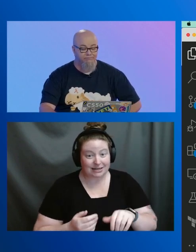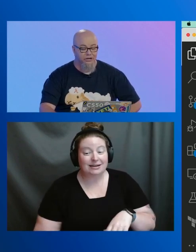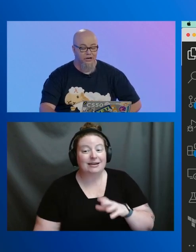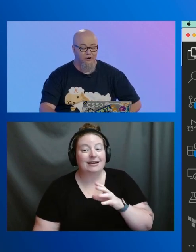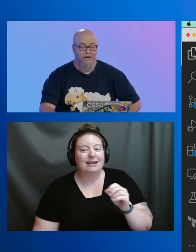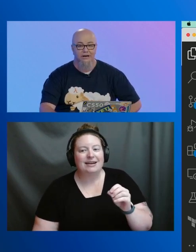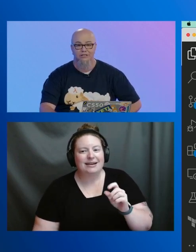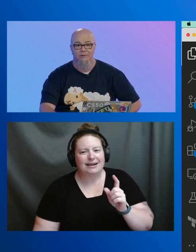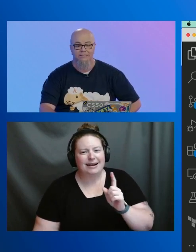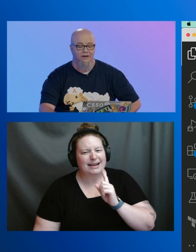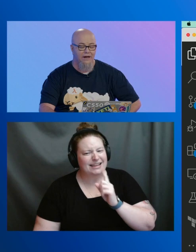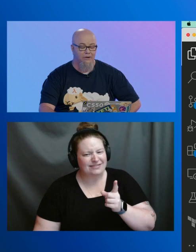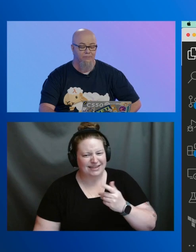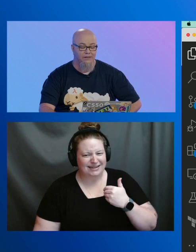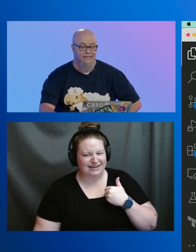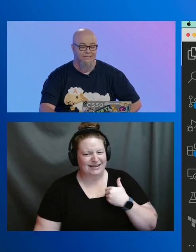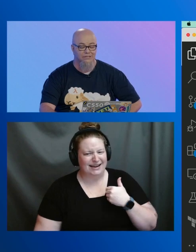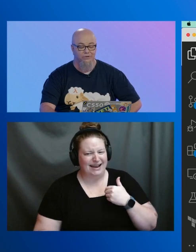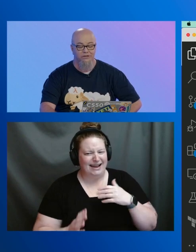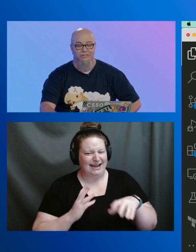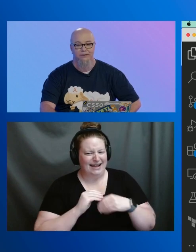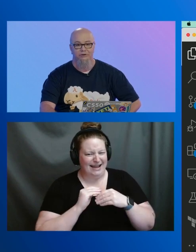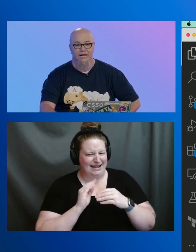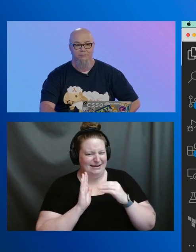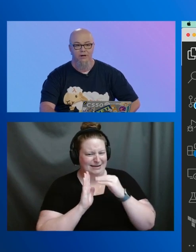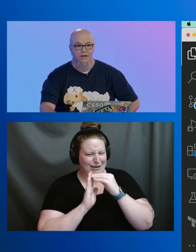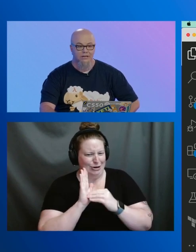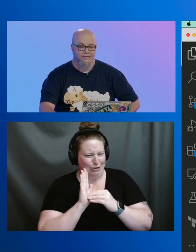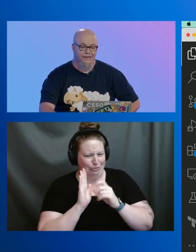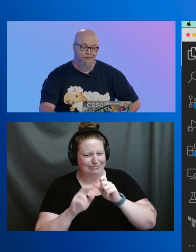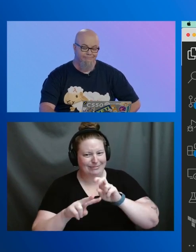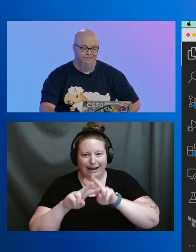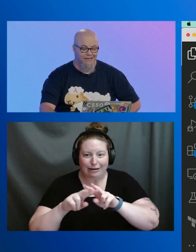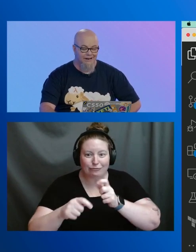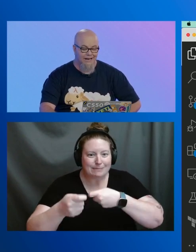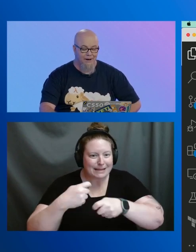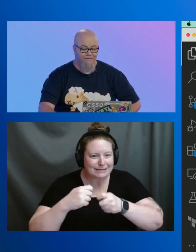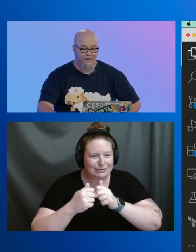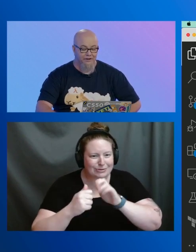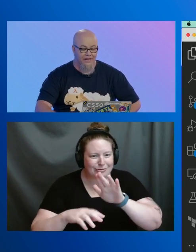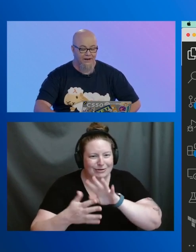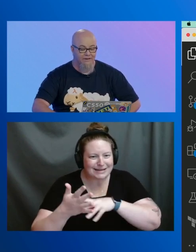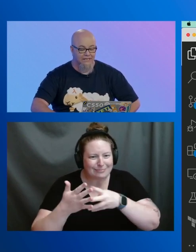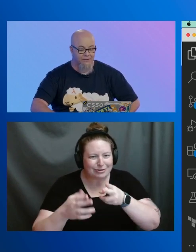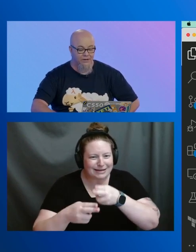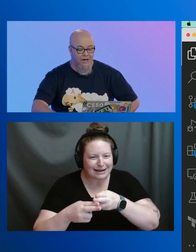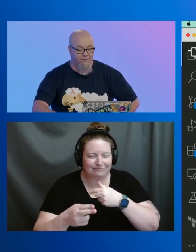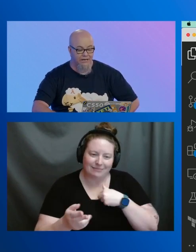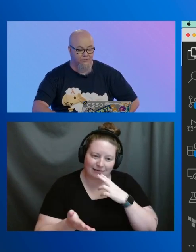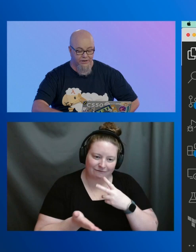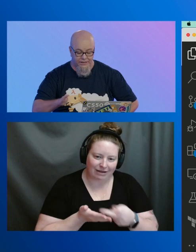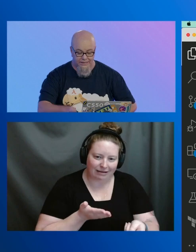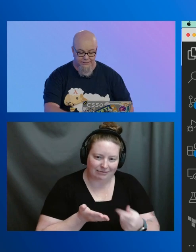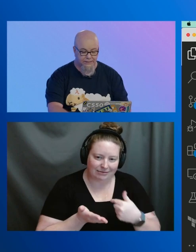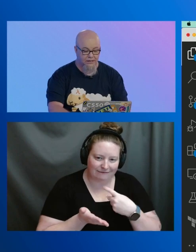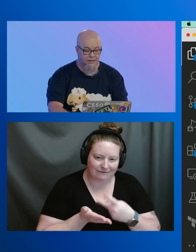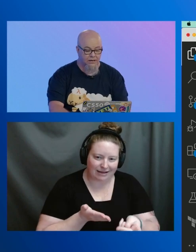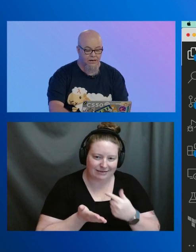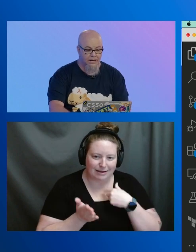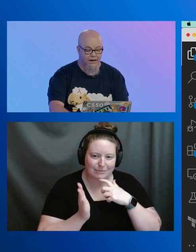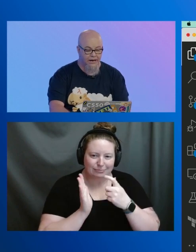actually put a note in here to myself, hey, replace this with your table name. So, all right, I failed on that. In fact, I'm gonna get rid of